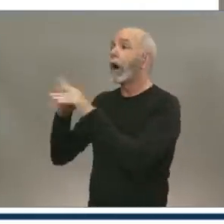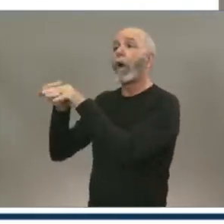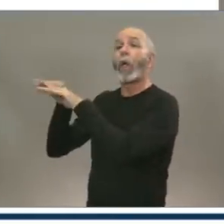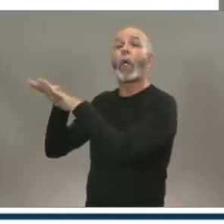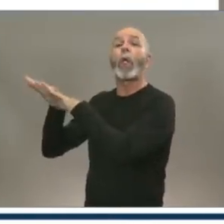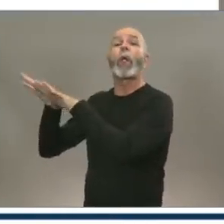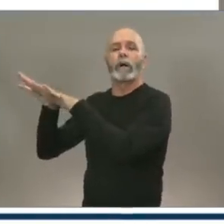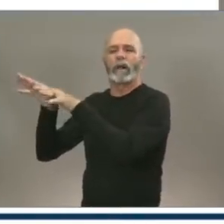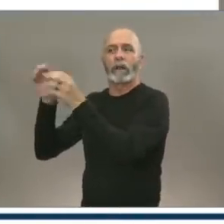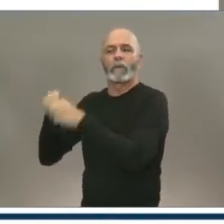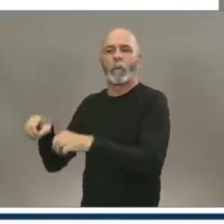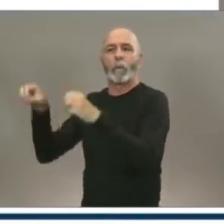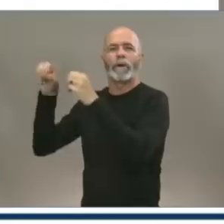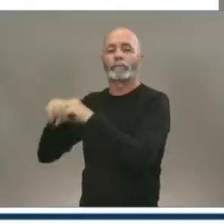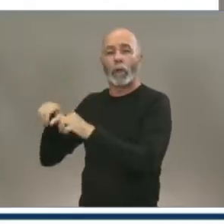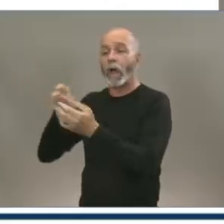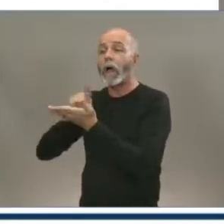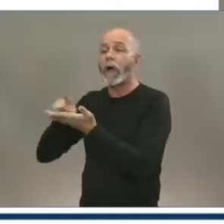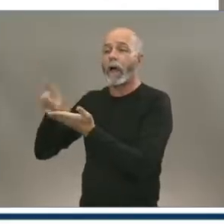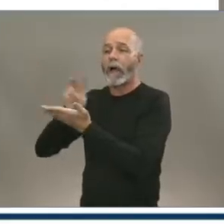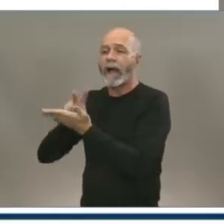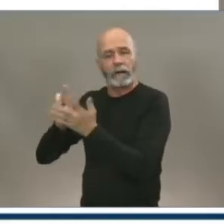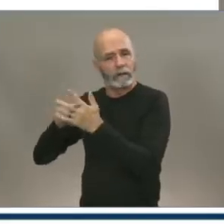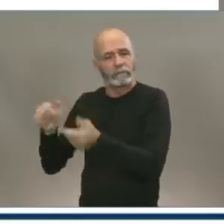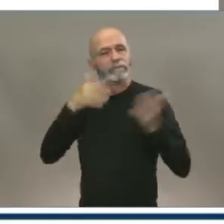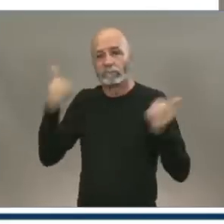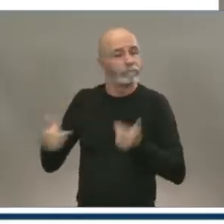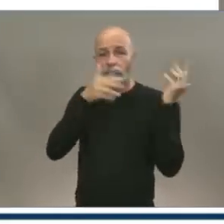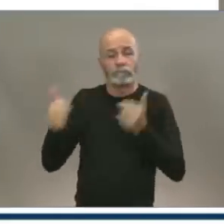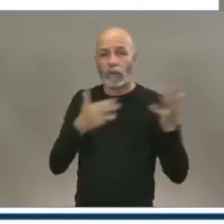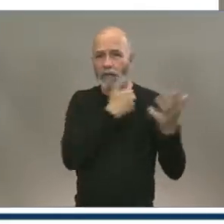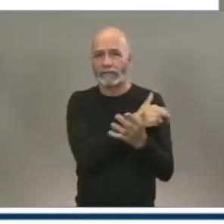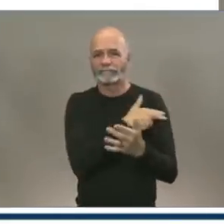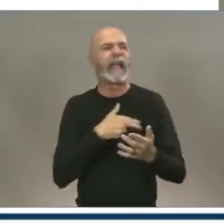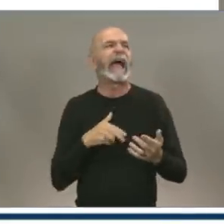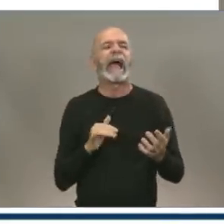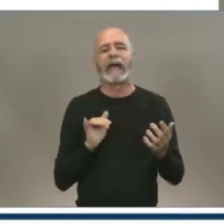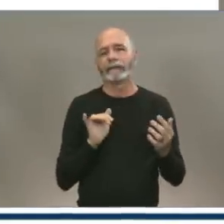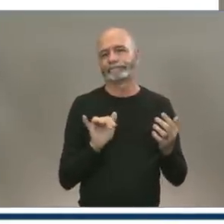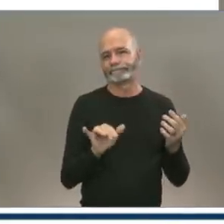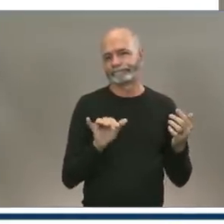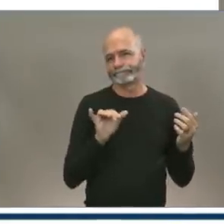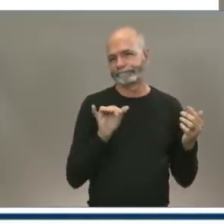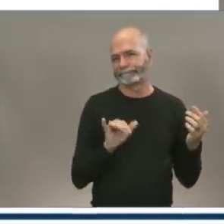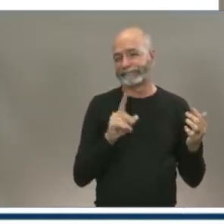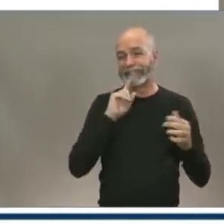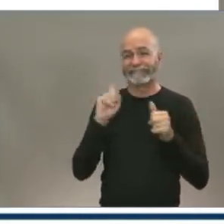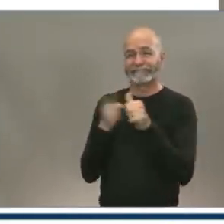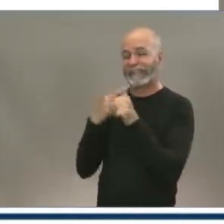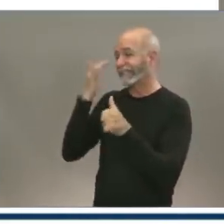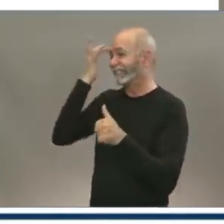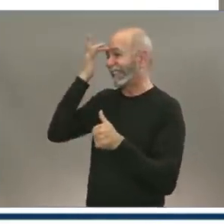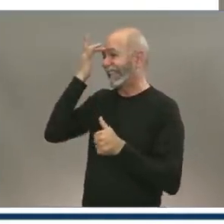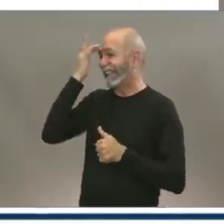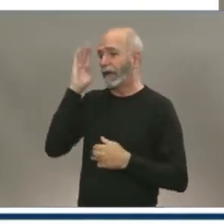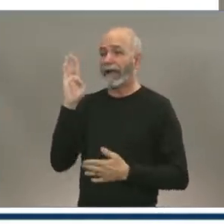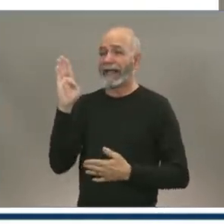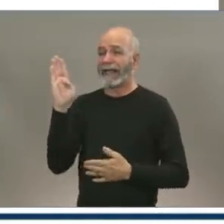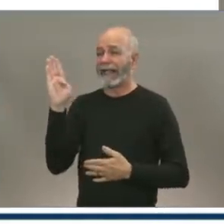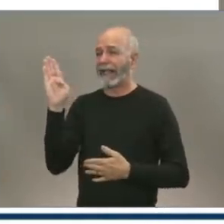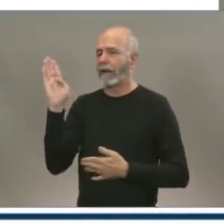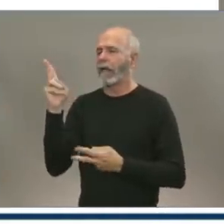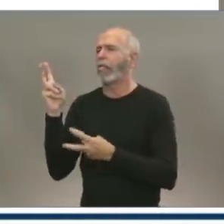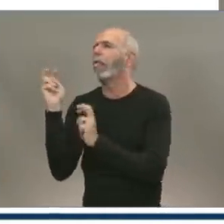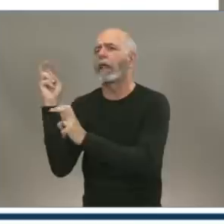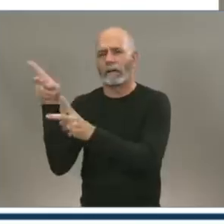the surge of hospitalizations, because it takes people it's later on in their disease before they get severely ill.